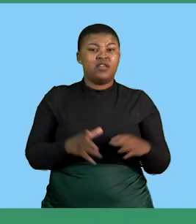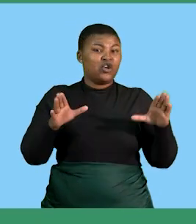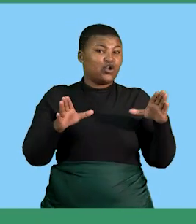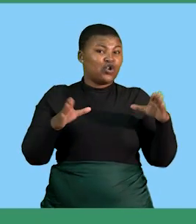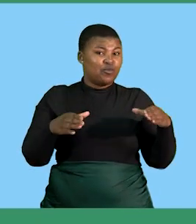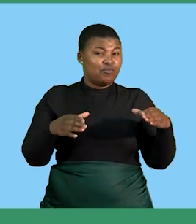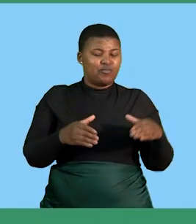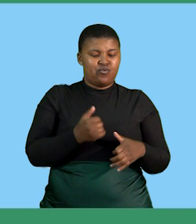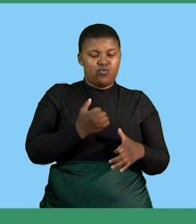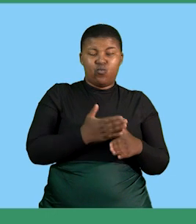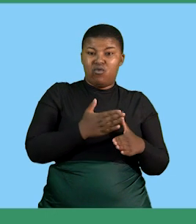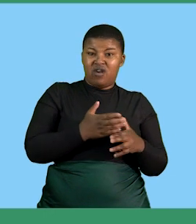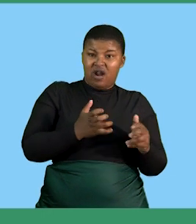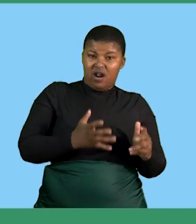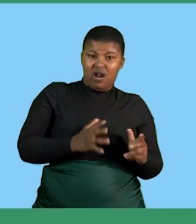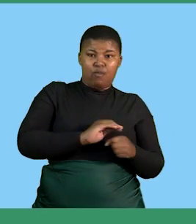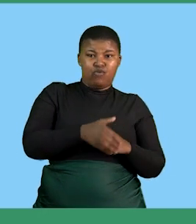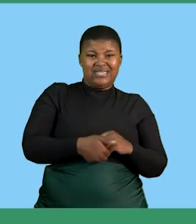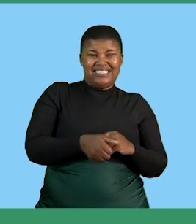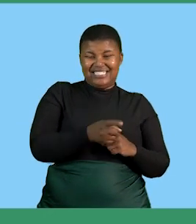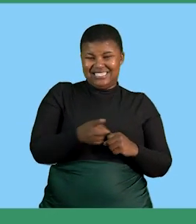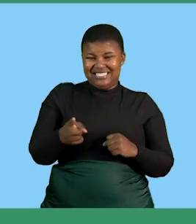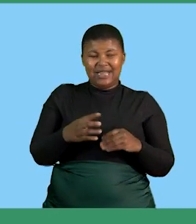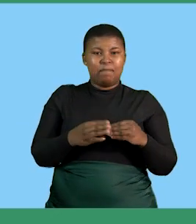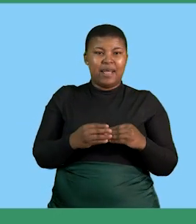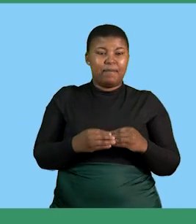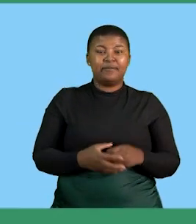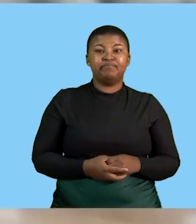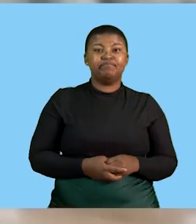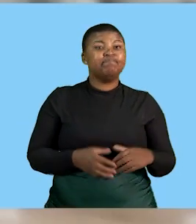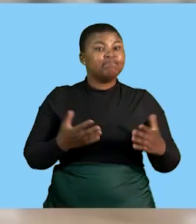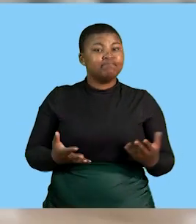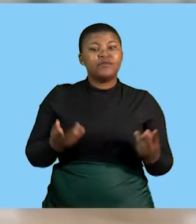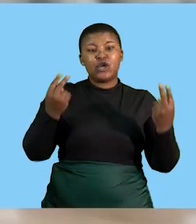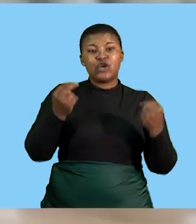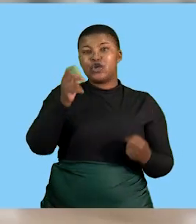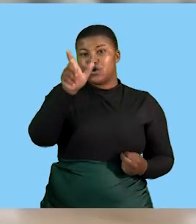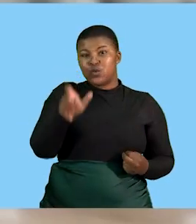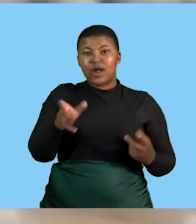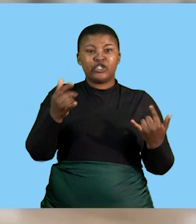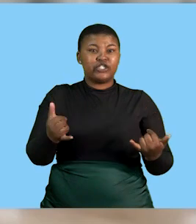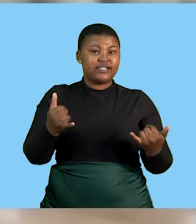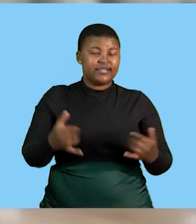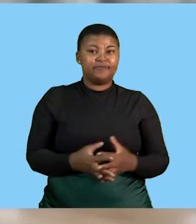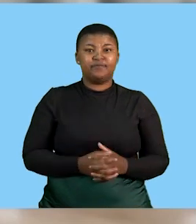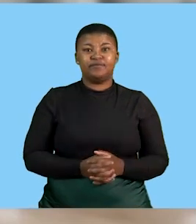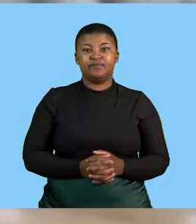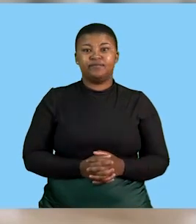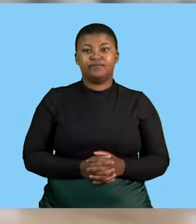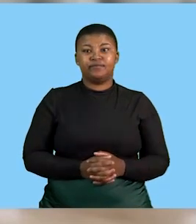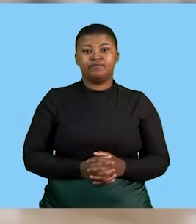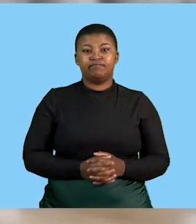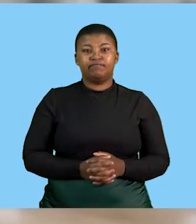the interest of their members. So that is our new words for this lesson. Right, before we